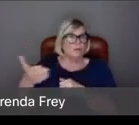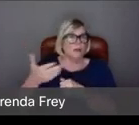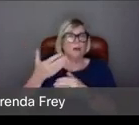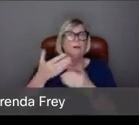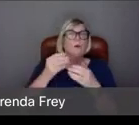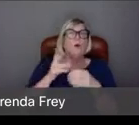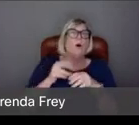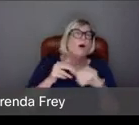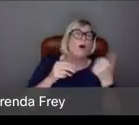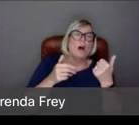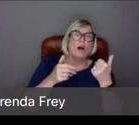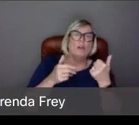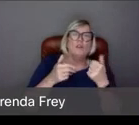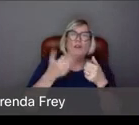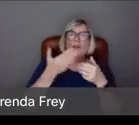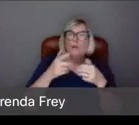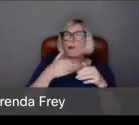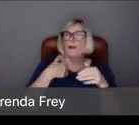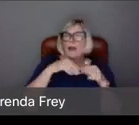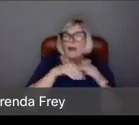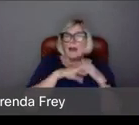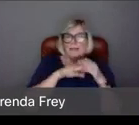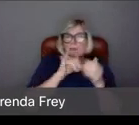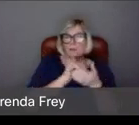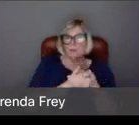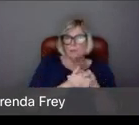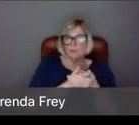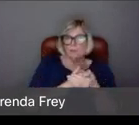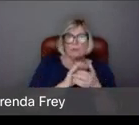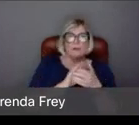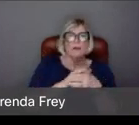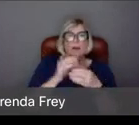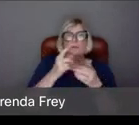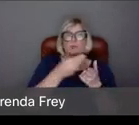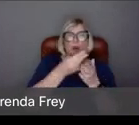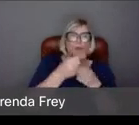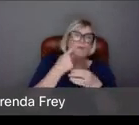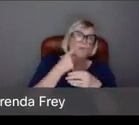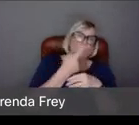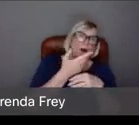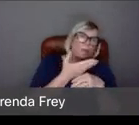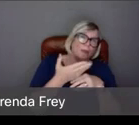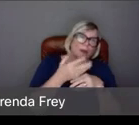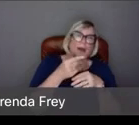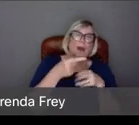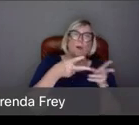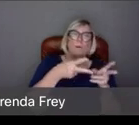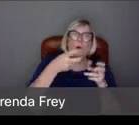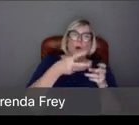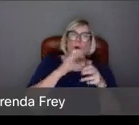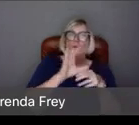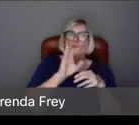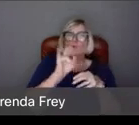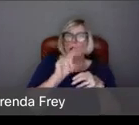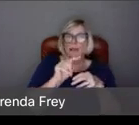access to that others don't. When you're shopping for one thing and you pull your credit multiple times, you have your credit pulled